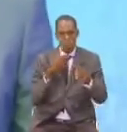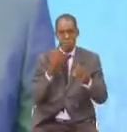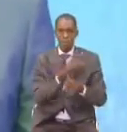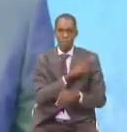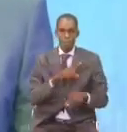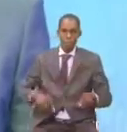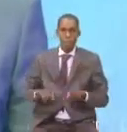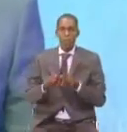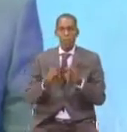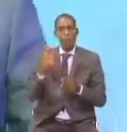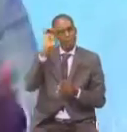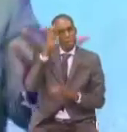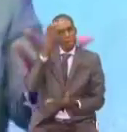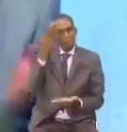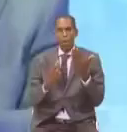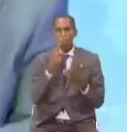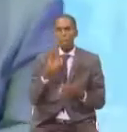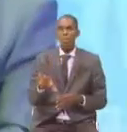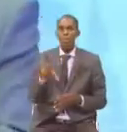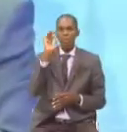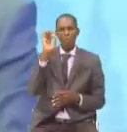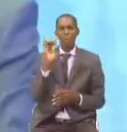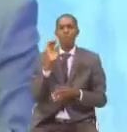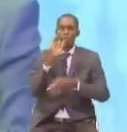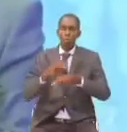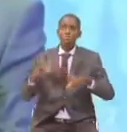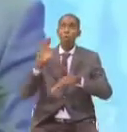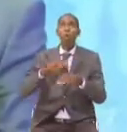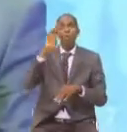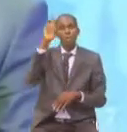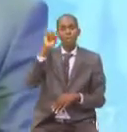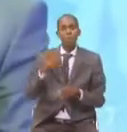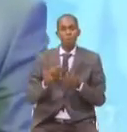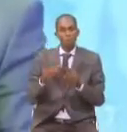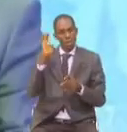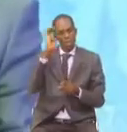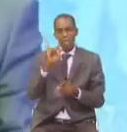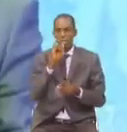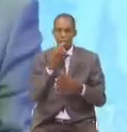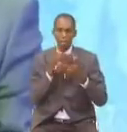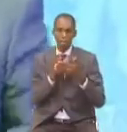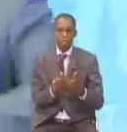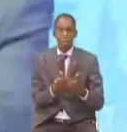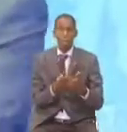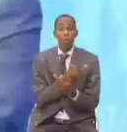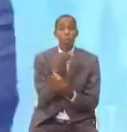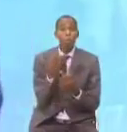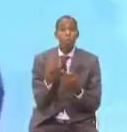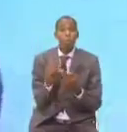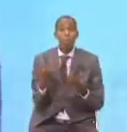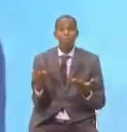while he may be found. Call ye upon him while he is near. When